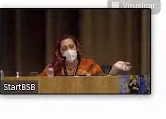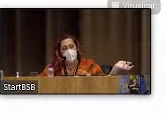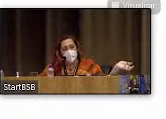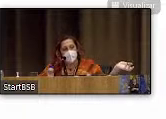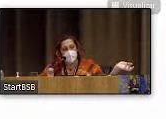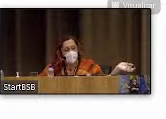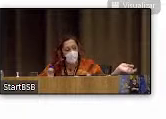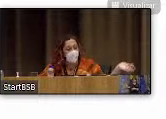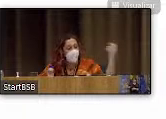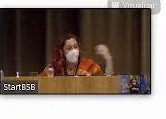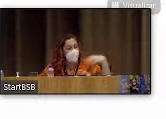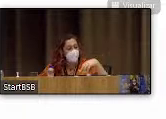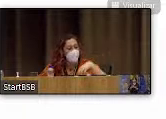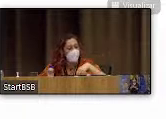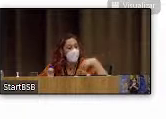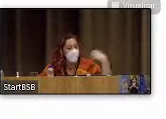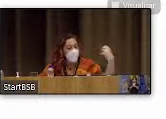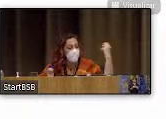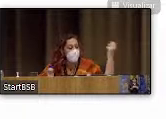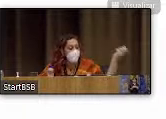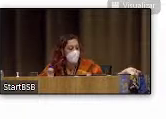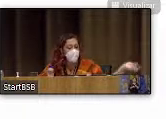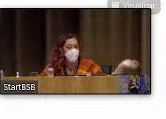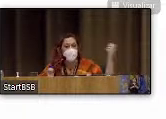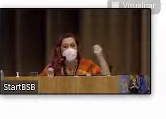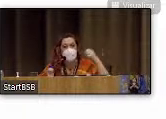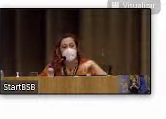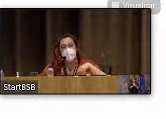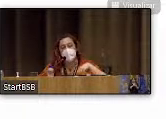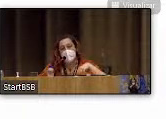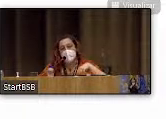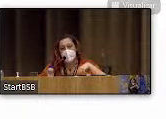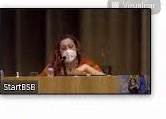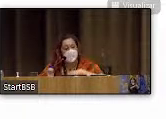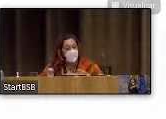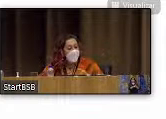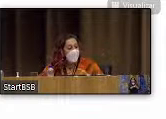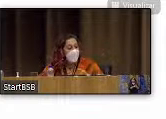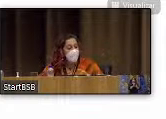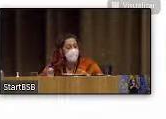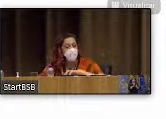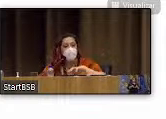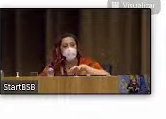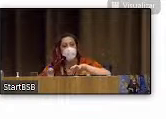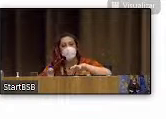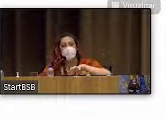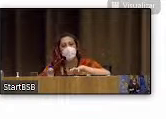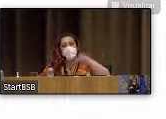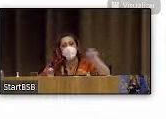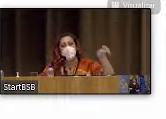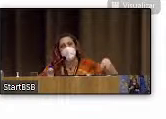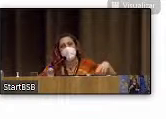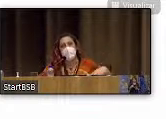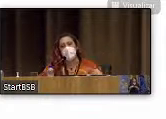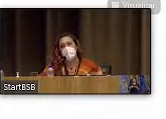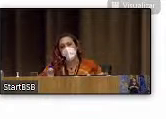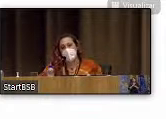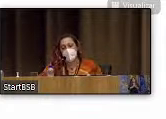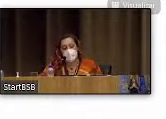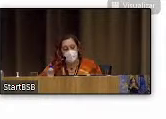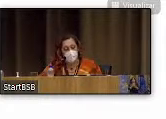children with COVID, and also women, the pregnant